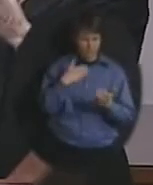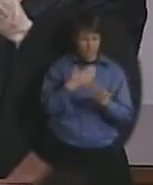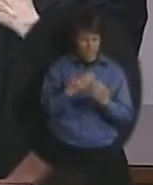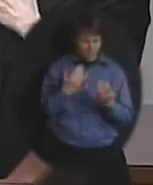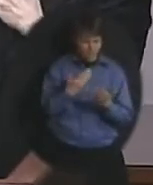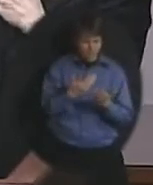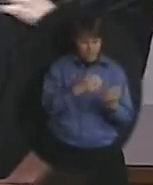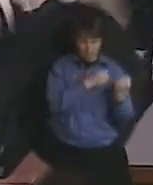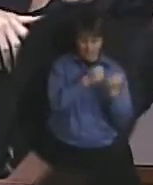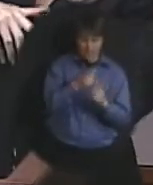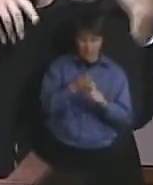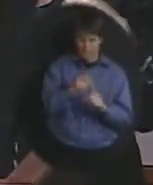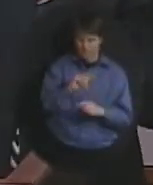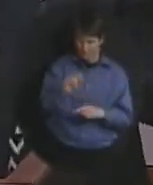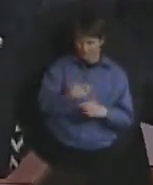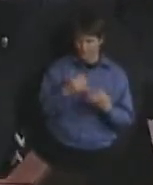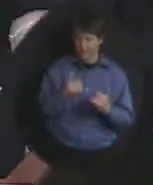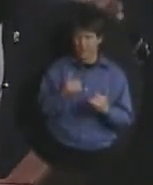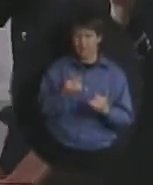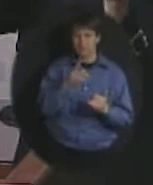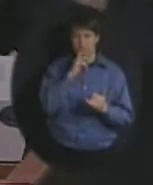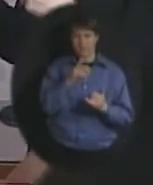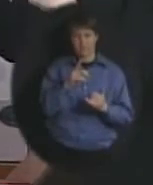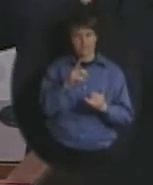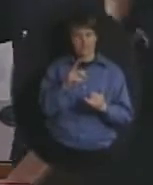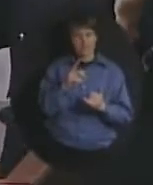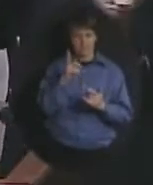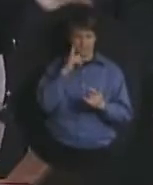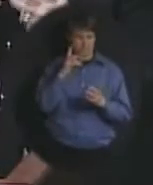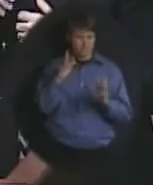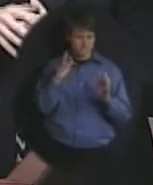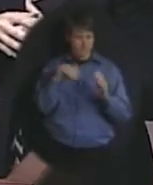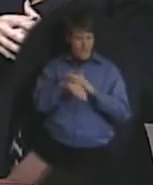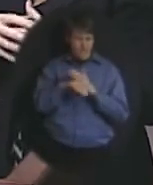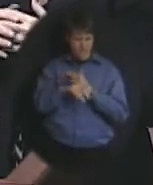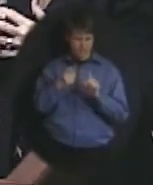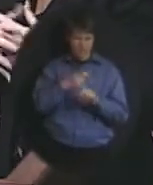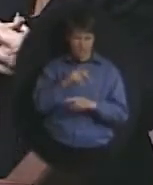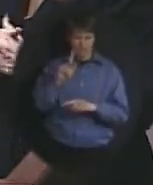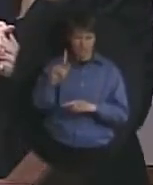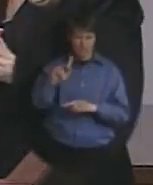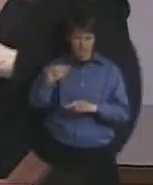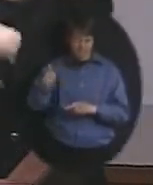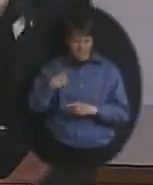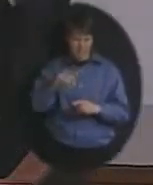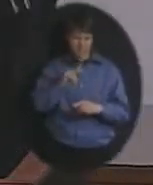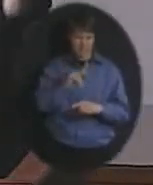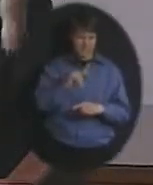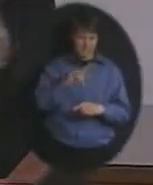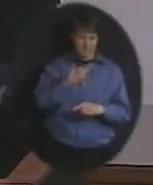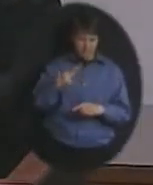the accessibility of this location off of K10 and K7 that we're likely to bring